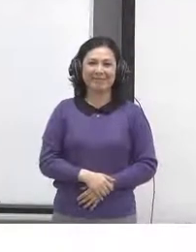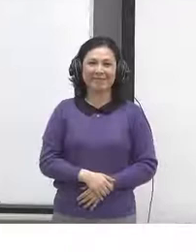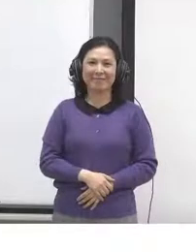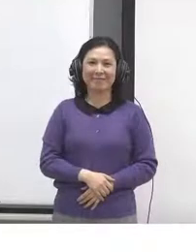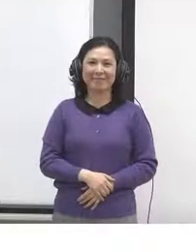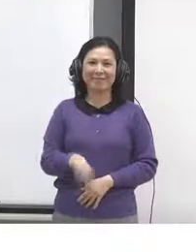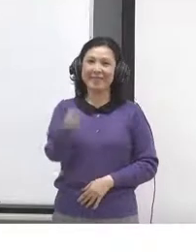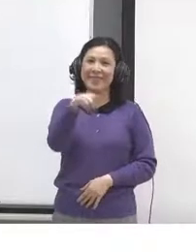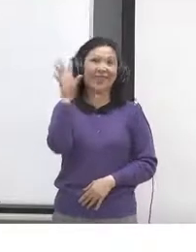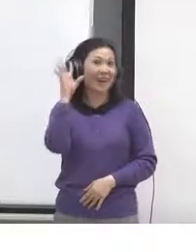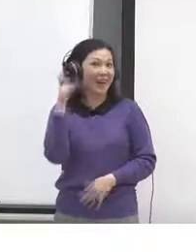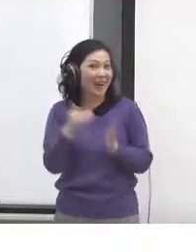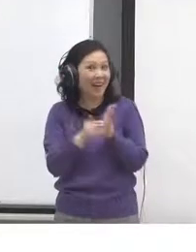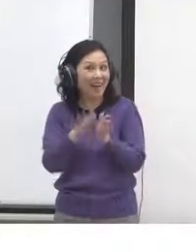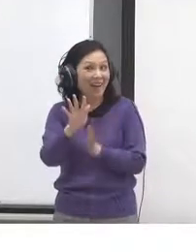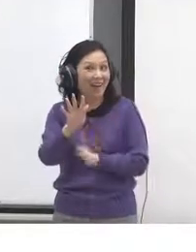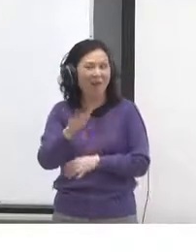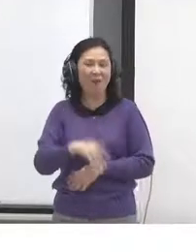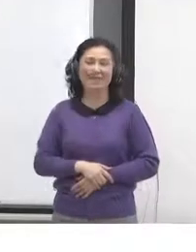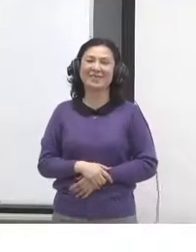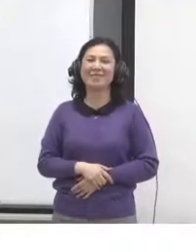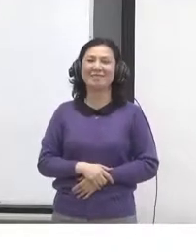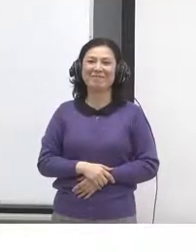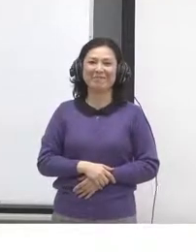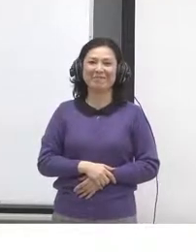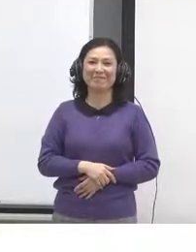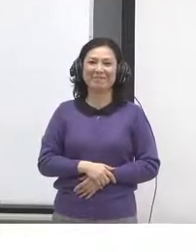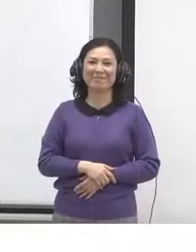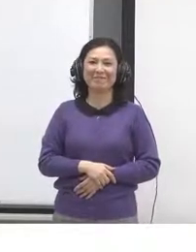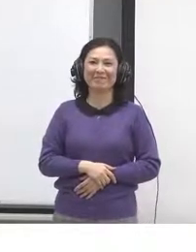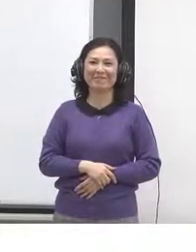Yes, yes. Yes. That's